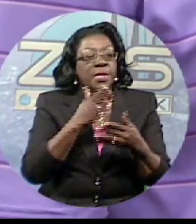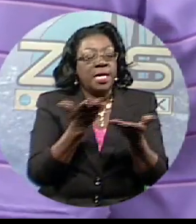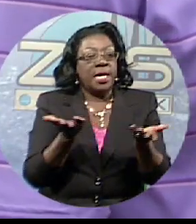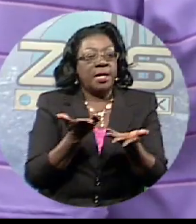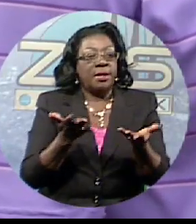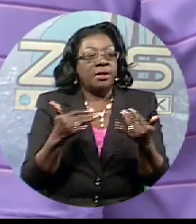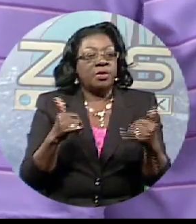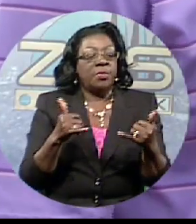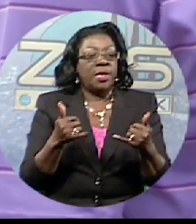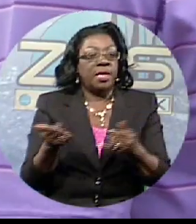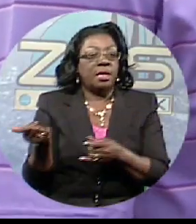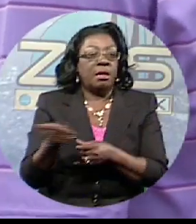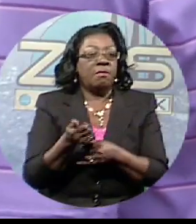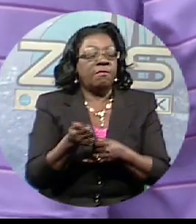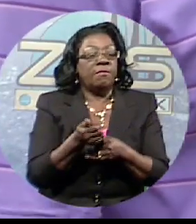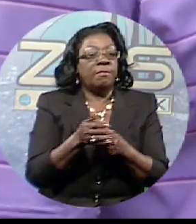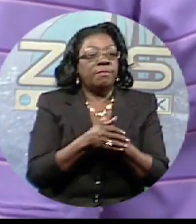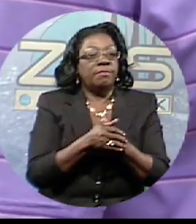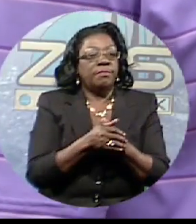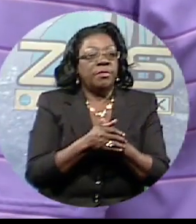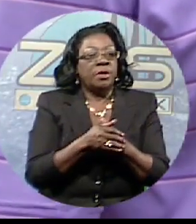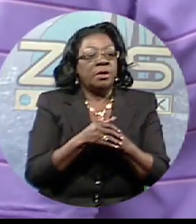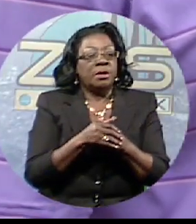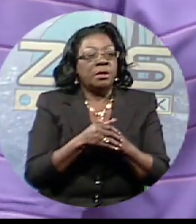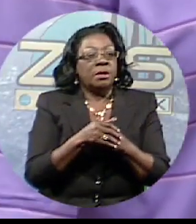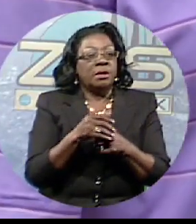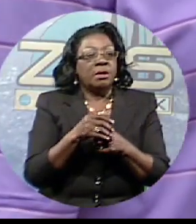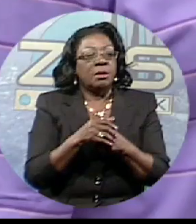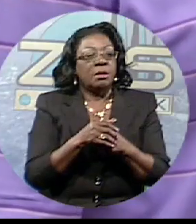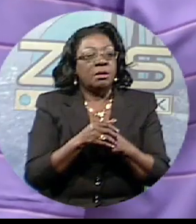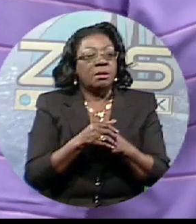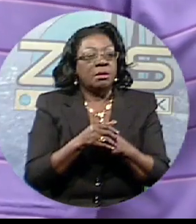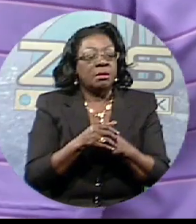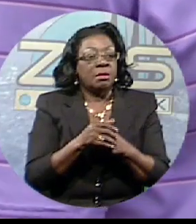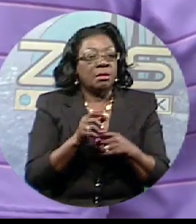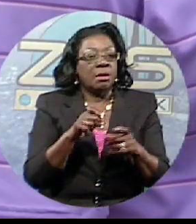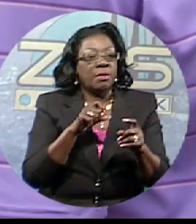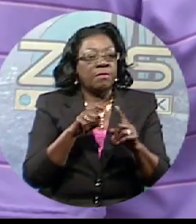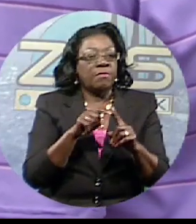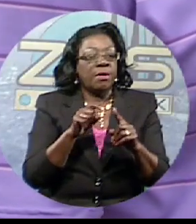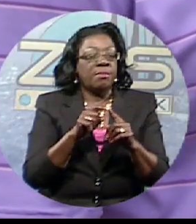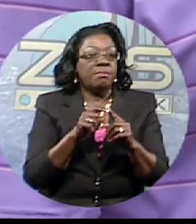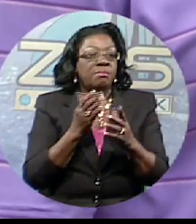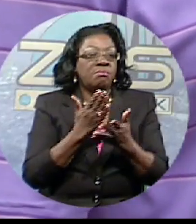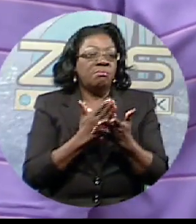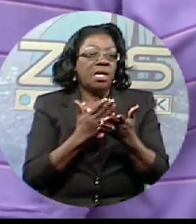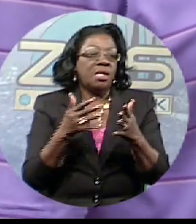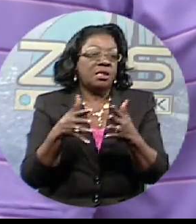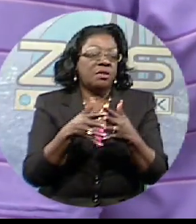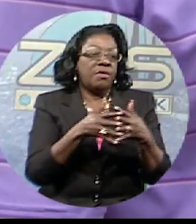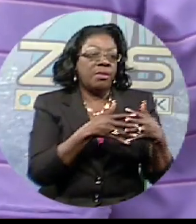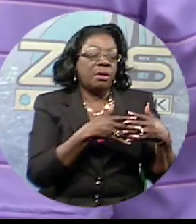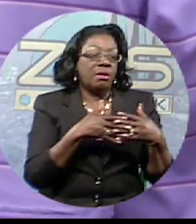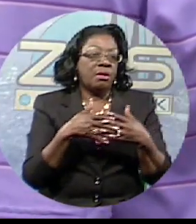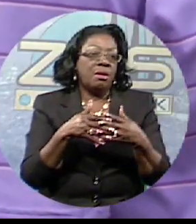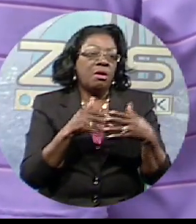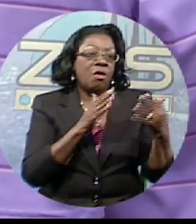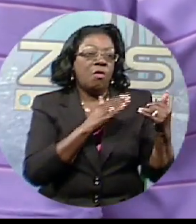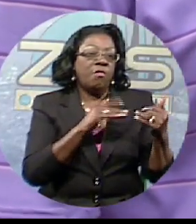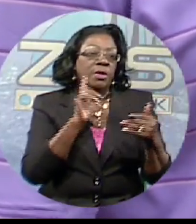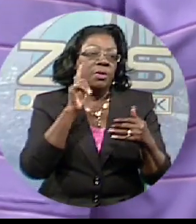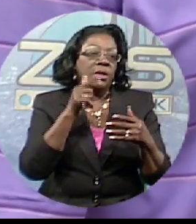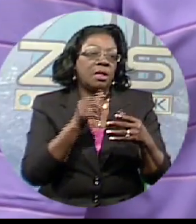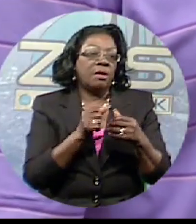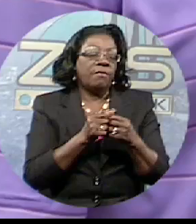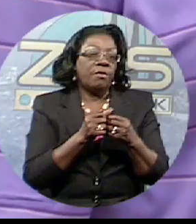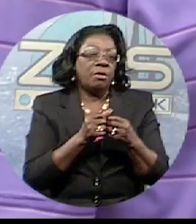this weekend the weather in the U.S. was not very good. New York, Boston, everybody was under snow, so hopefully they were looking at the